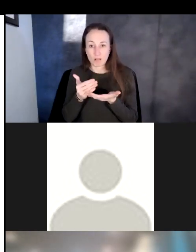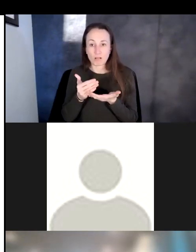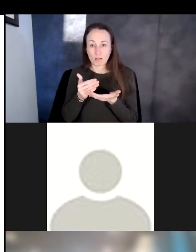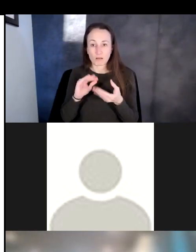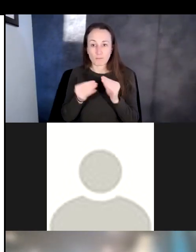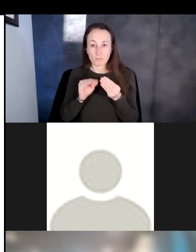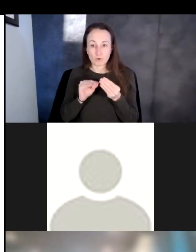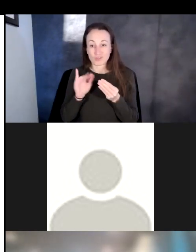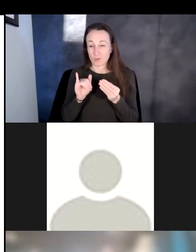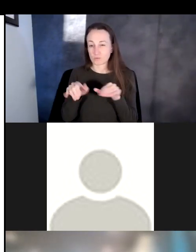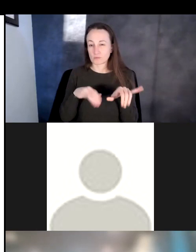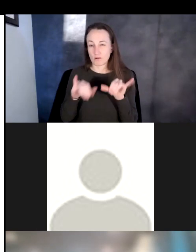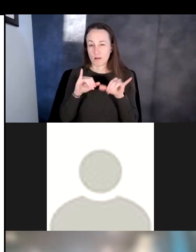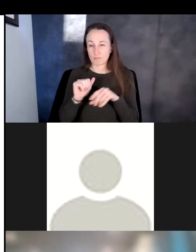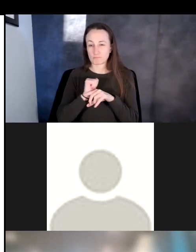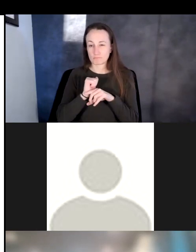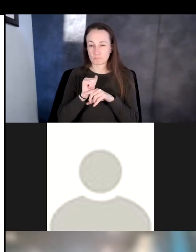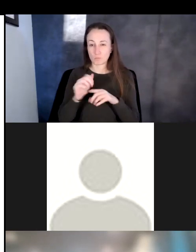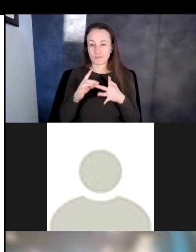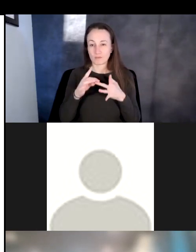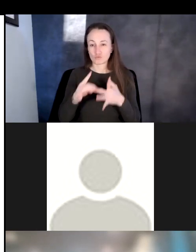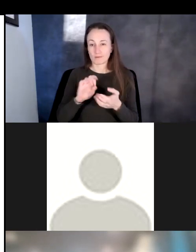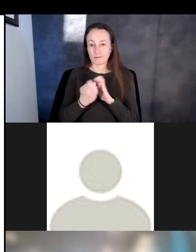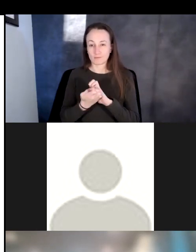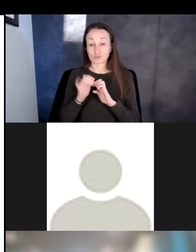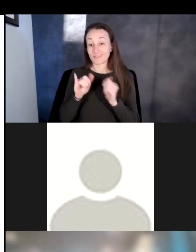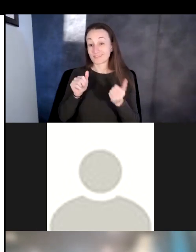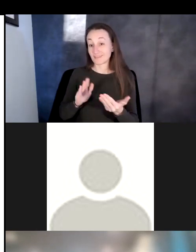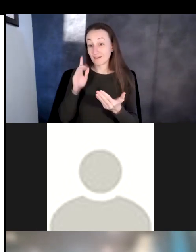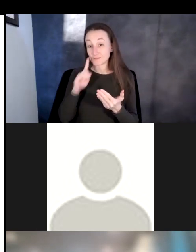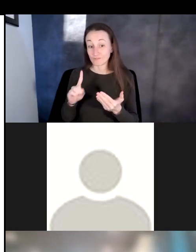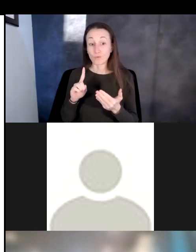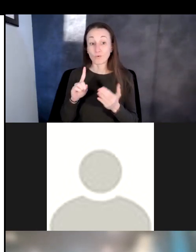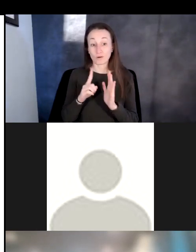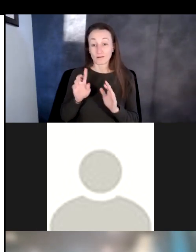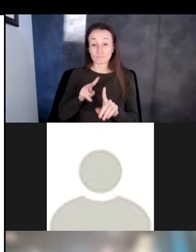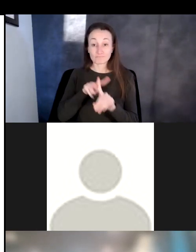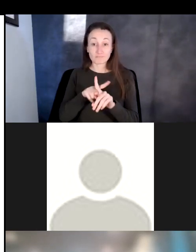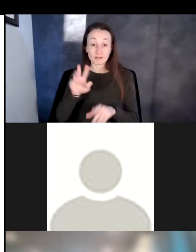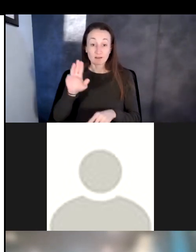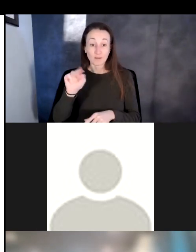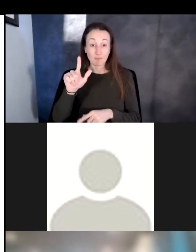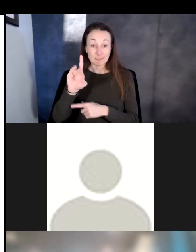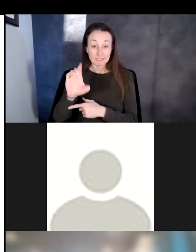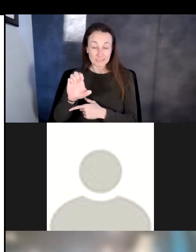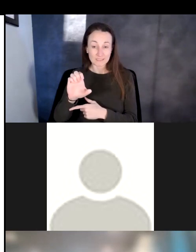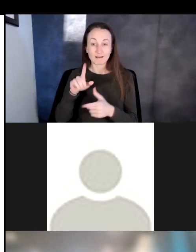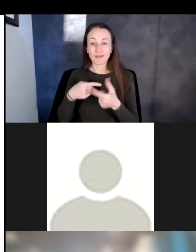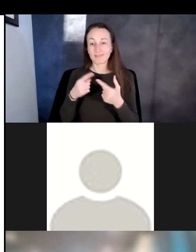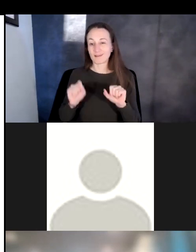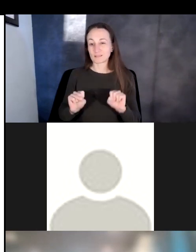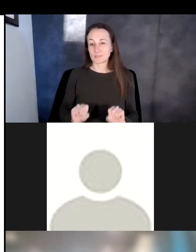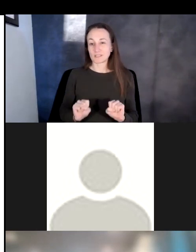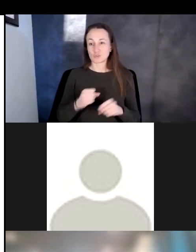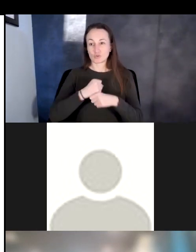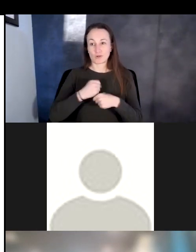evolution anyway. This obviously allows implementation of MLPE. It has the potential to create